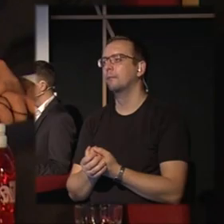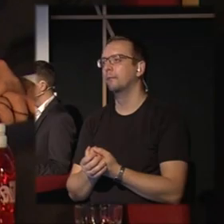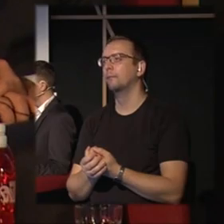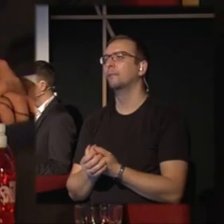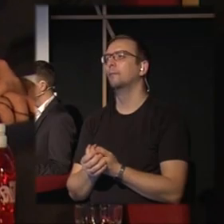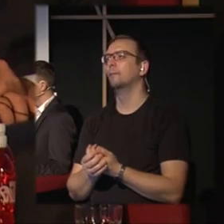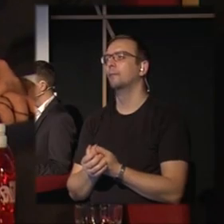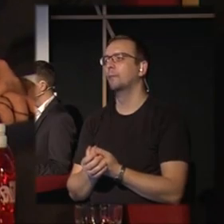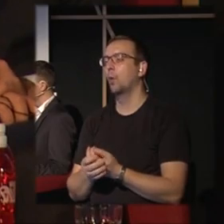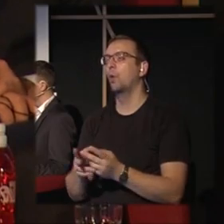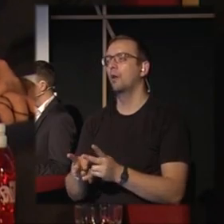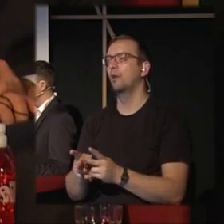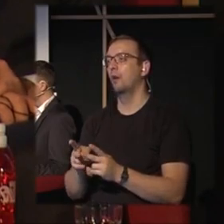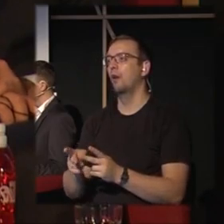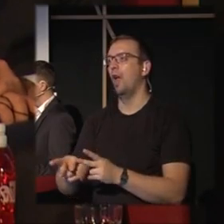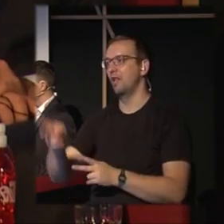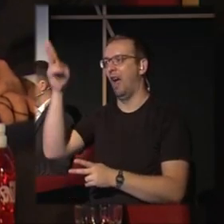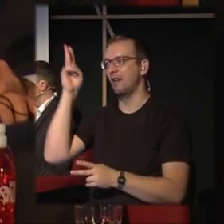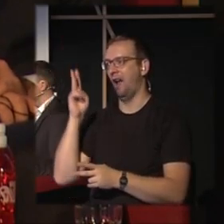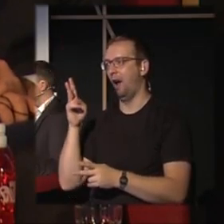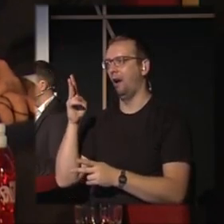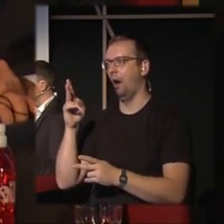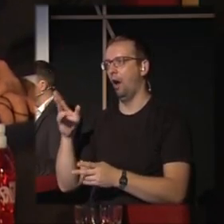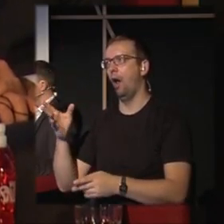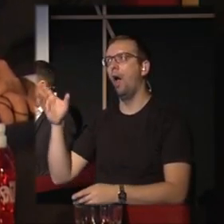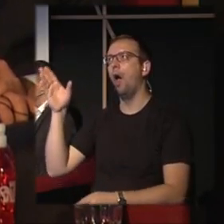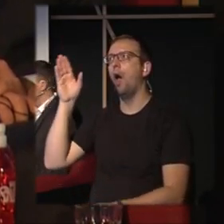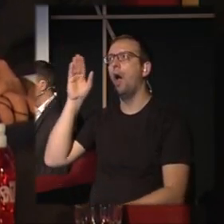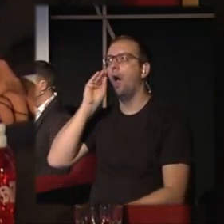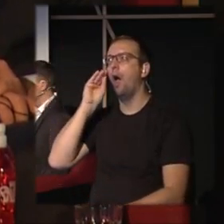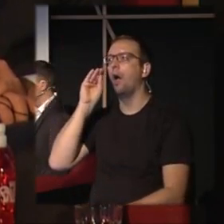May, one person who is also